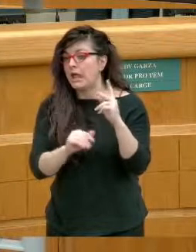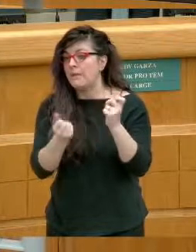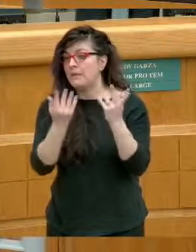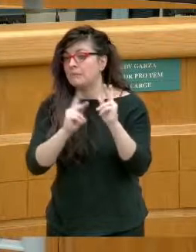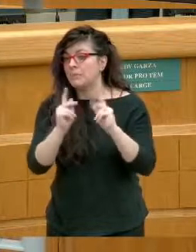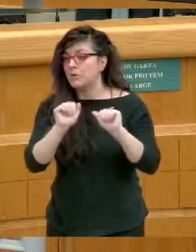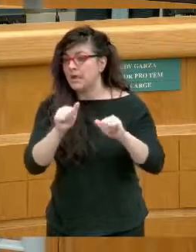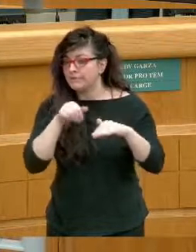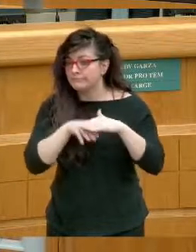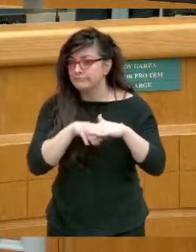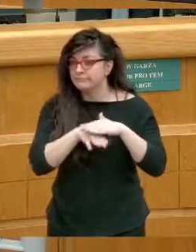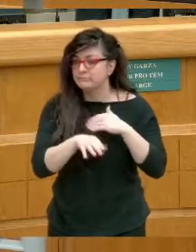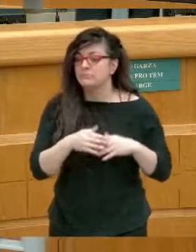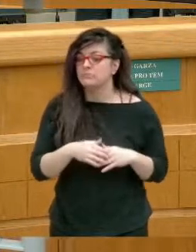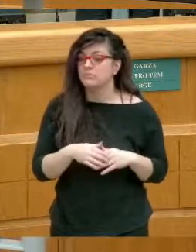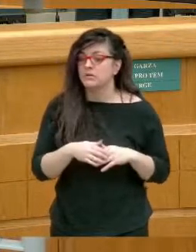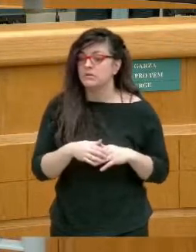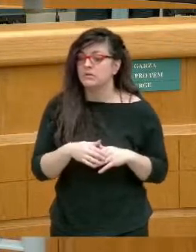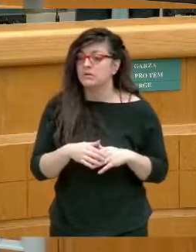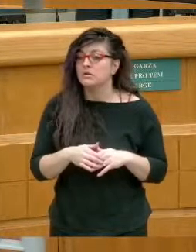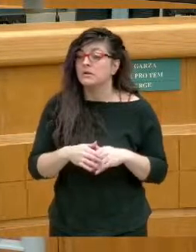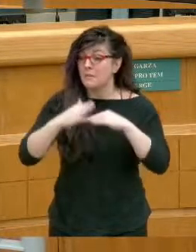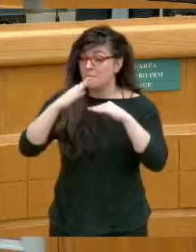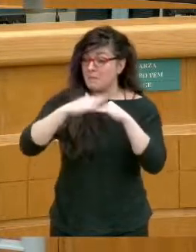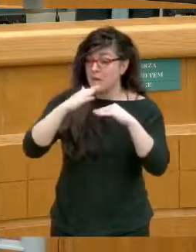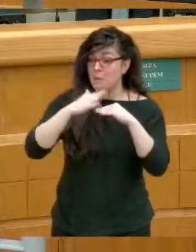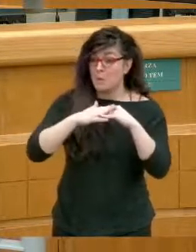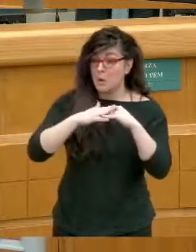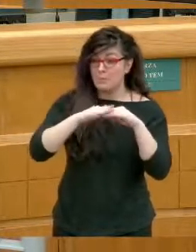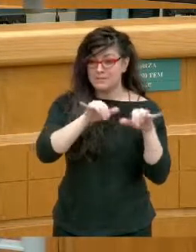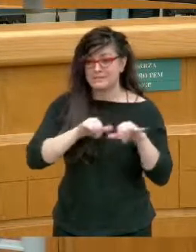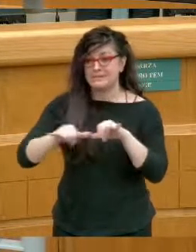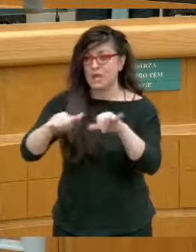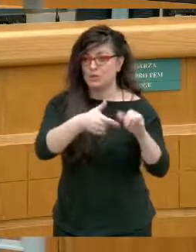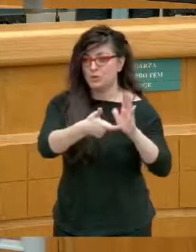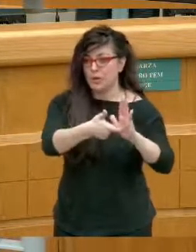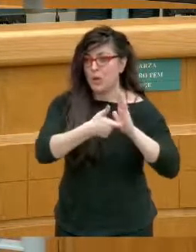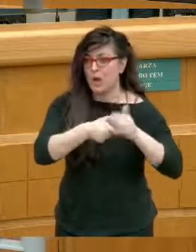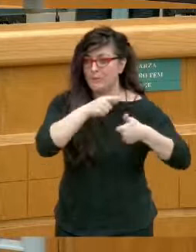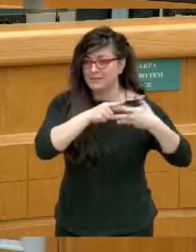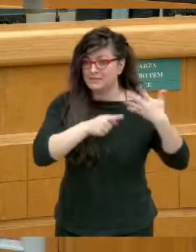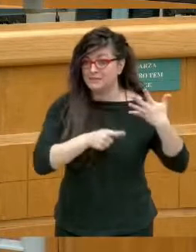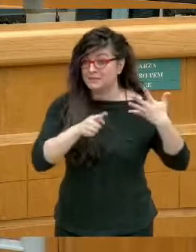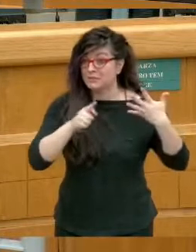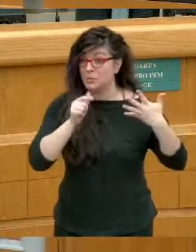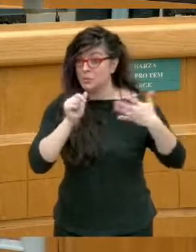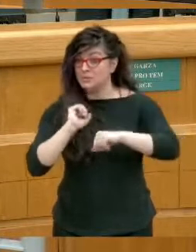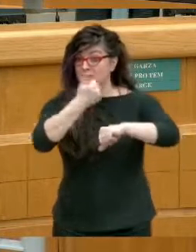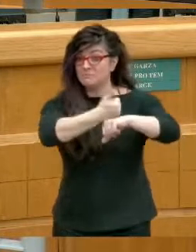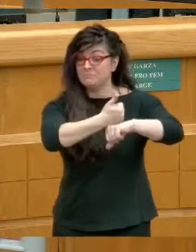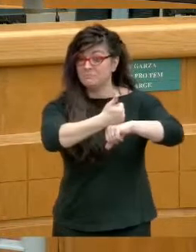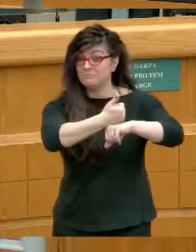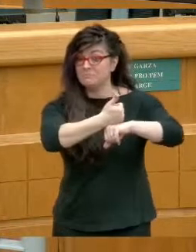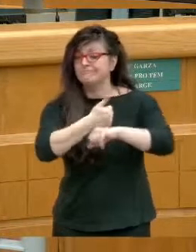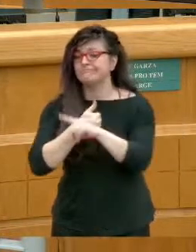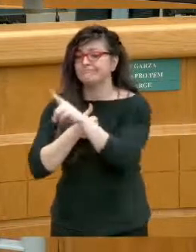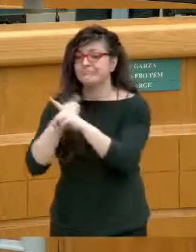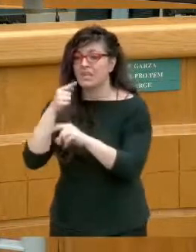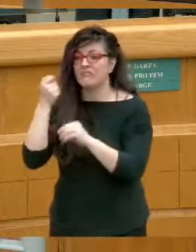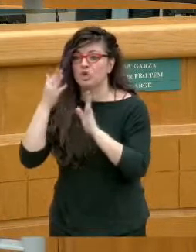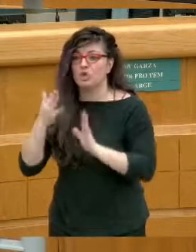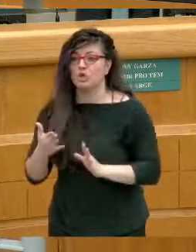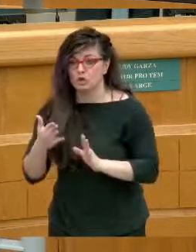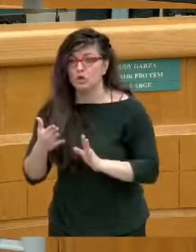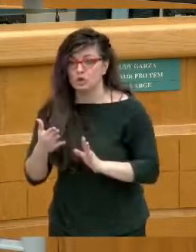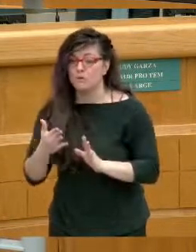There are minimum standard health protocols that are established by the Office of the Governor for businesses who can reopen.